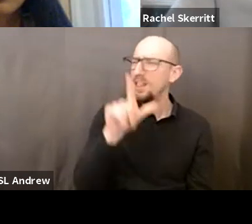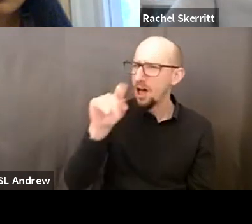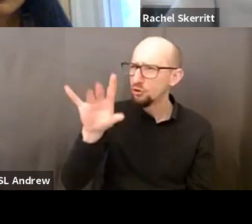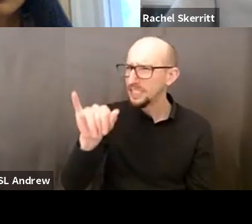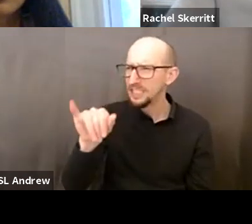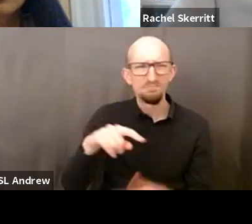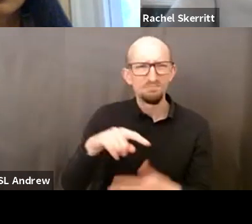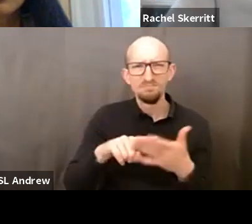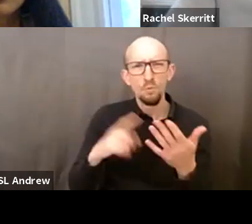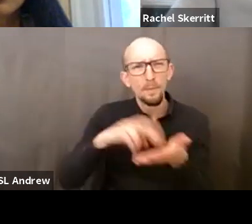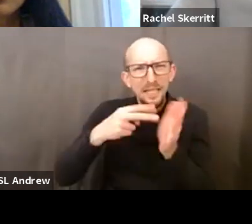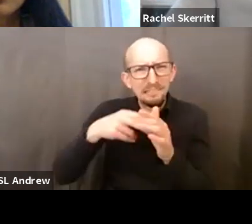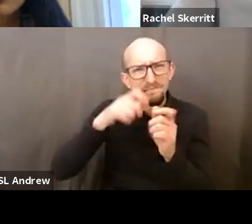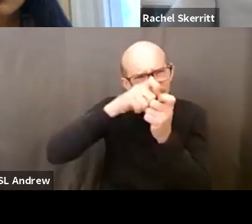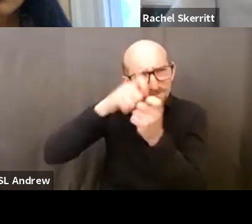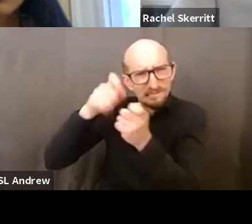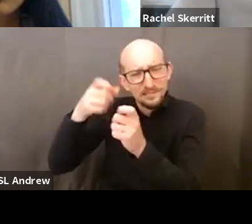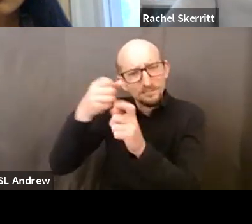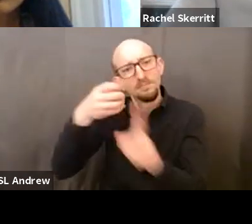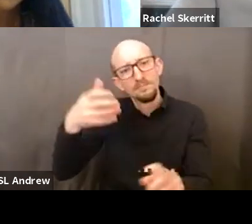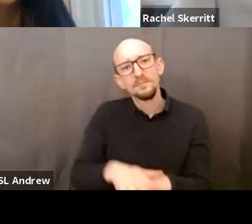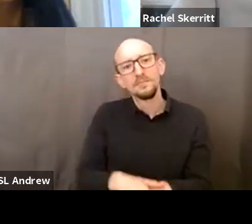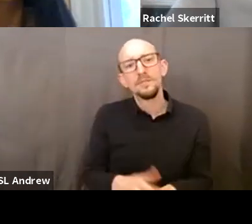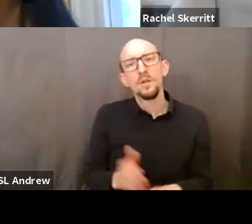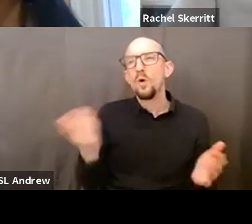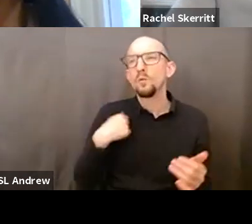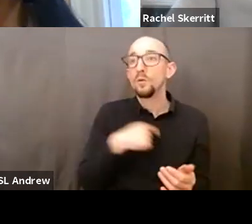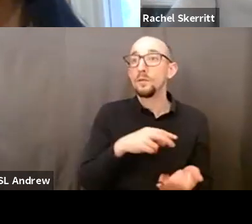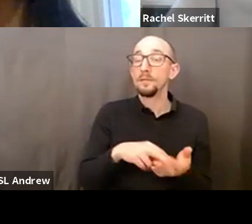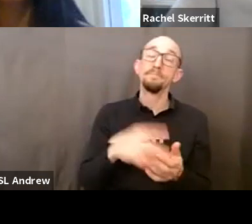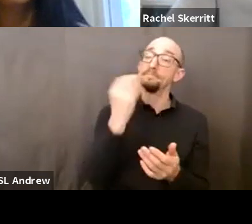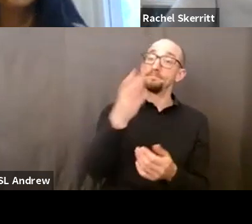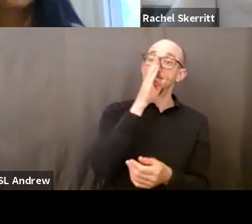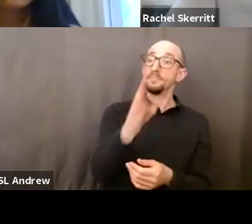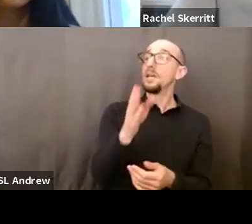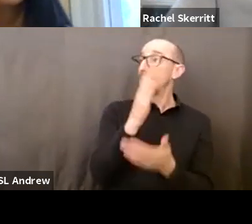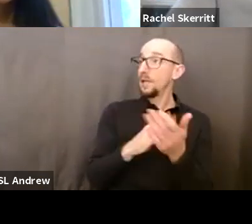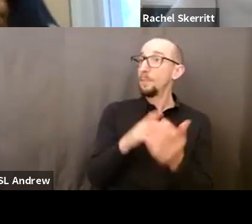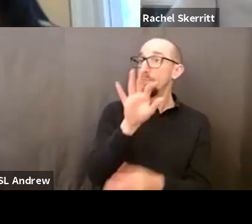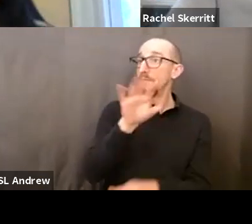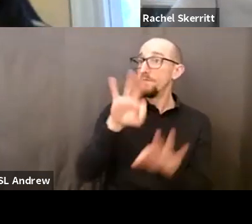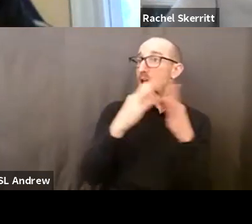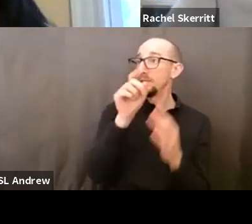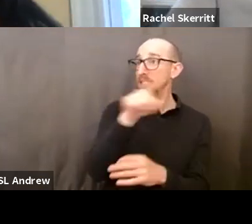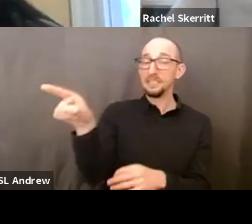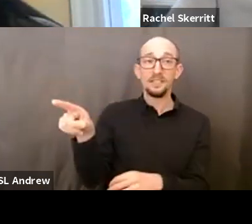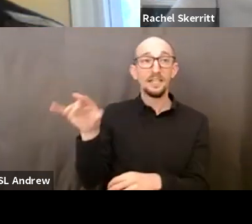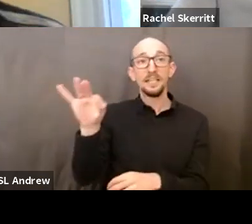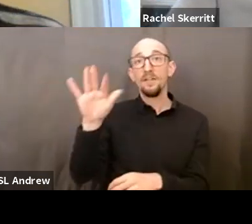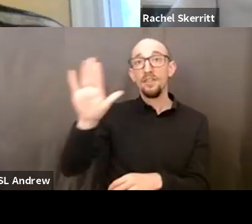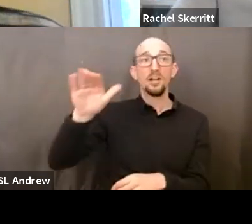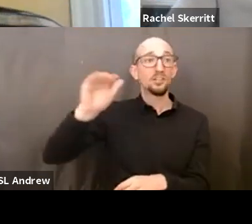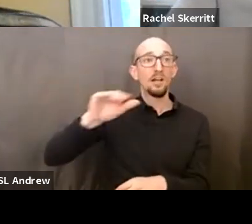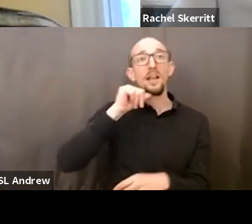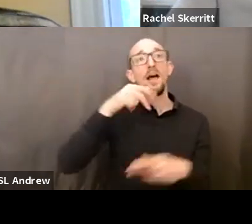Frankly, I think of, there are families that are bummed if their child does not get into